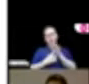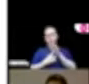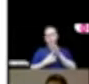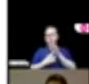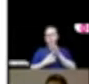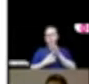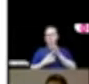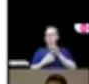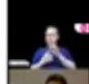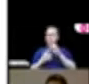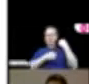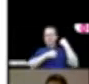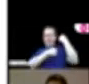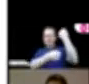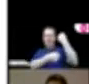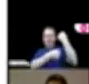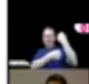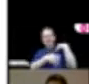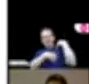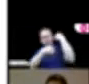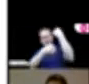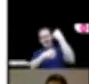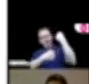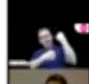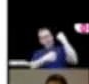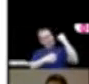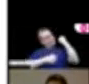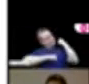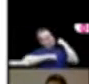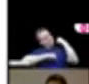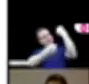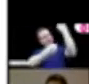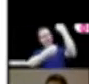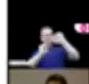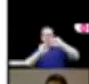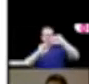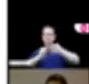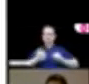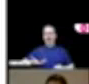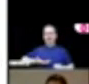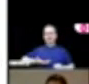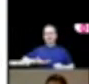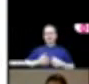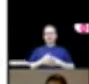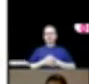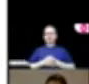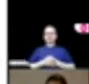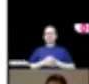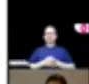campaigns and fight for those rights. Then on my next slide,